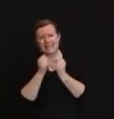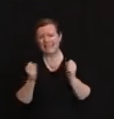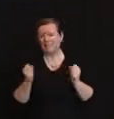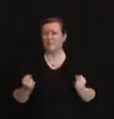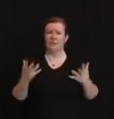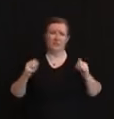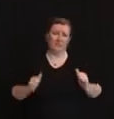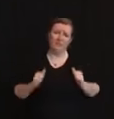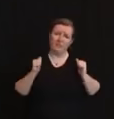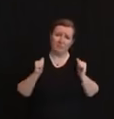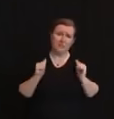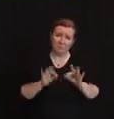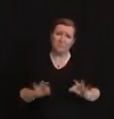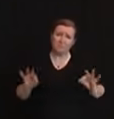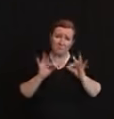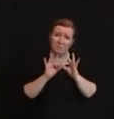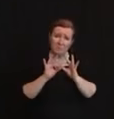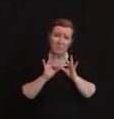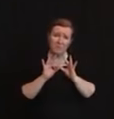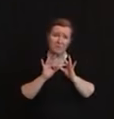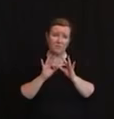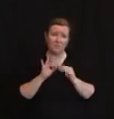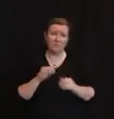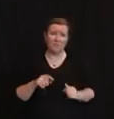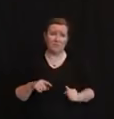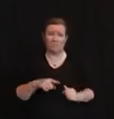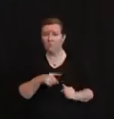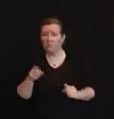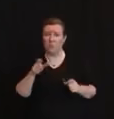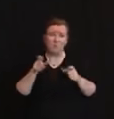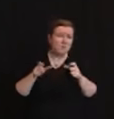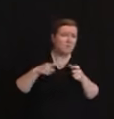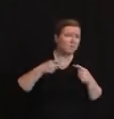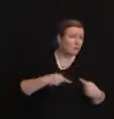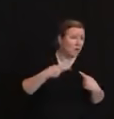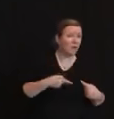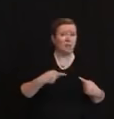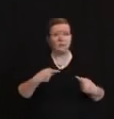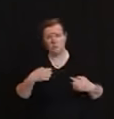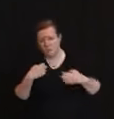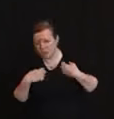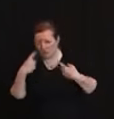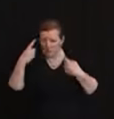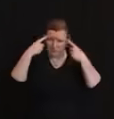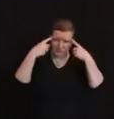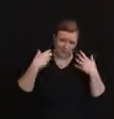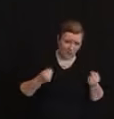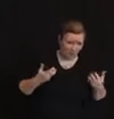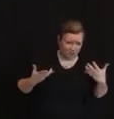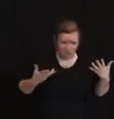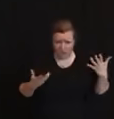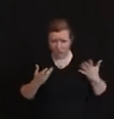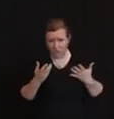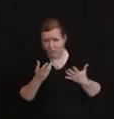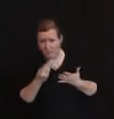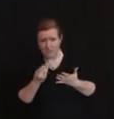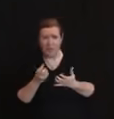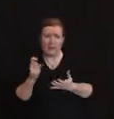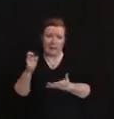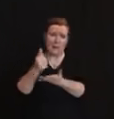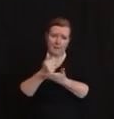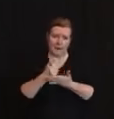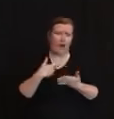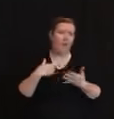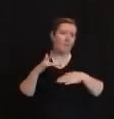everyone who is struggling right now, there are places to turn for help and support. 2 resources include the